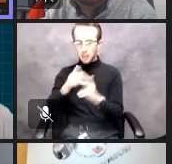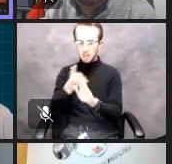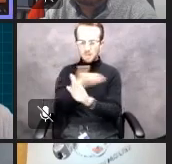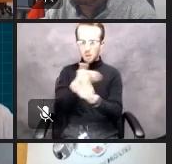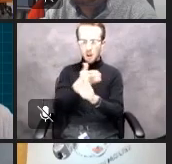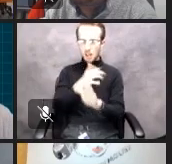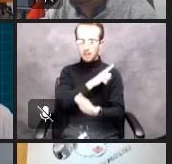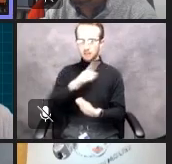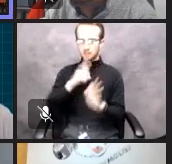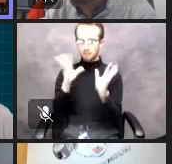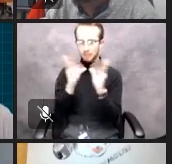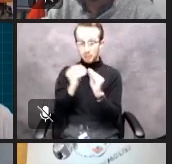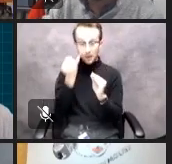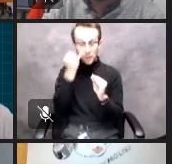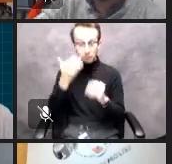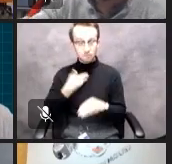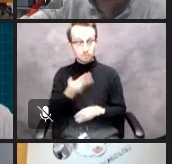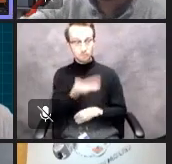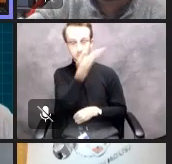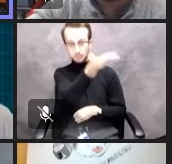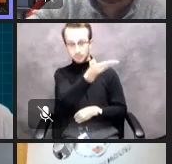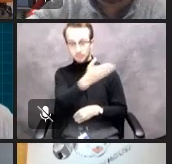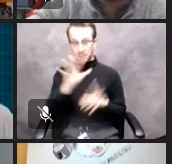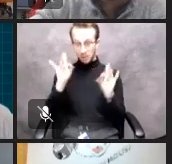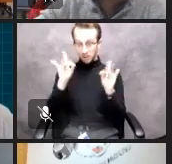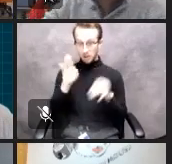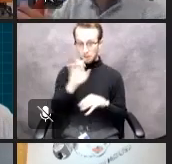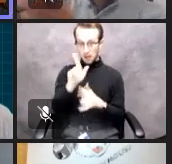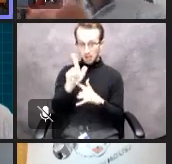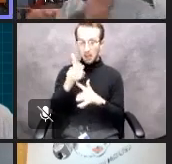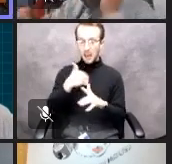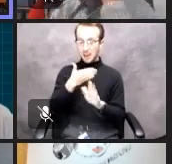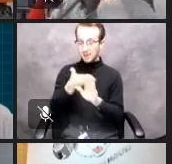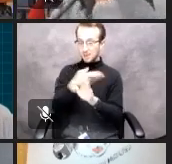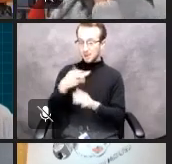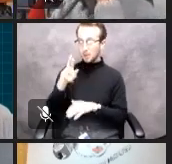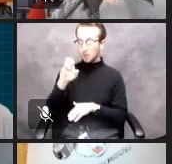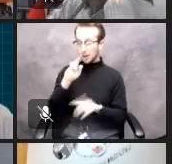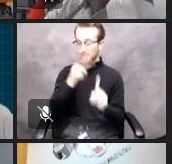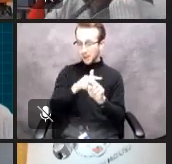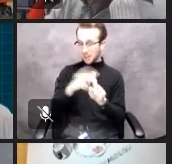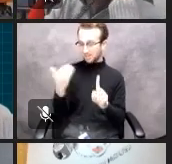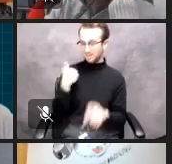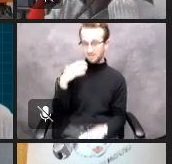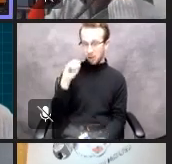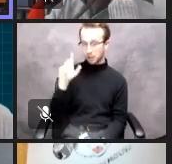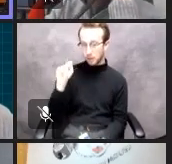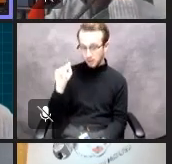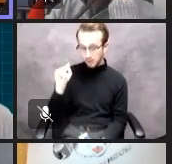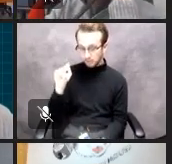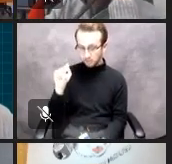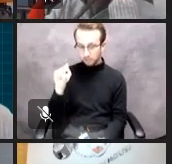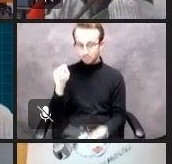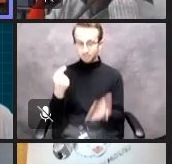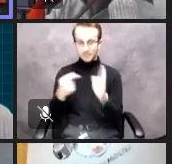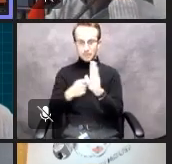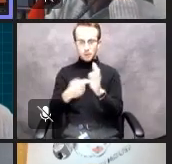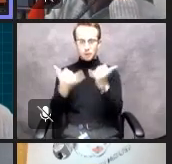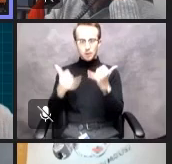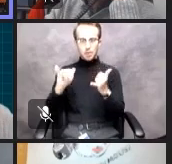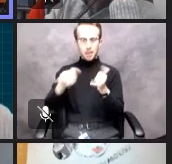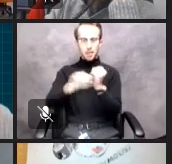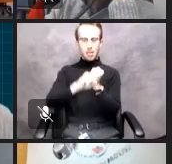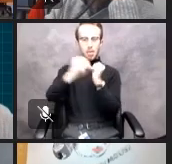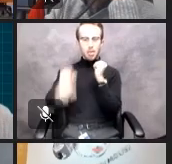really controversial bill and put it in a pre-file in October, now you've extended that conflict